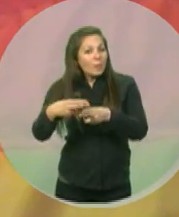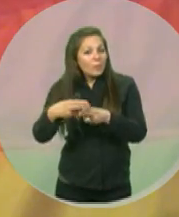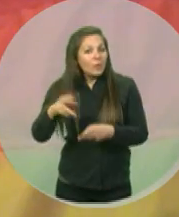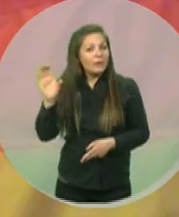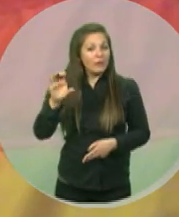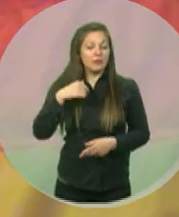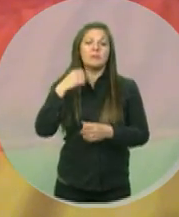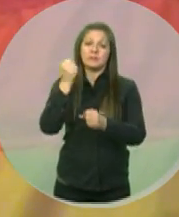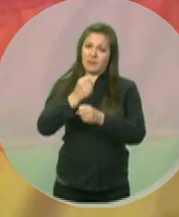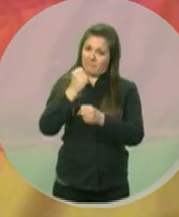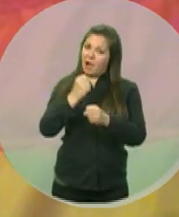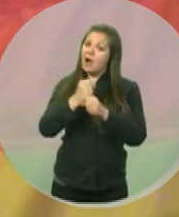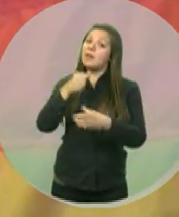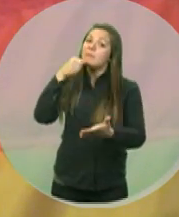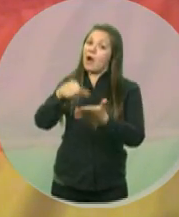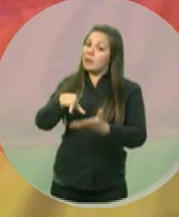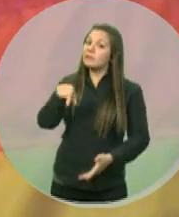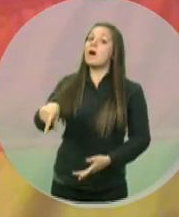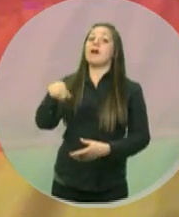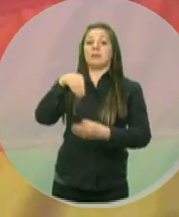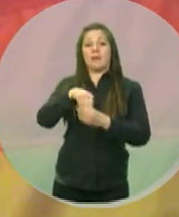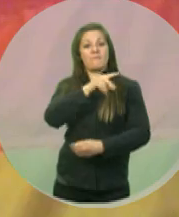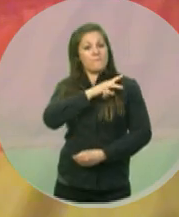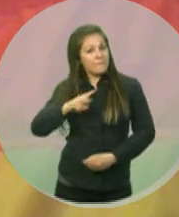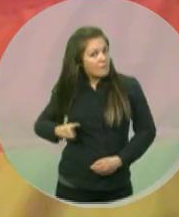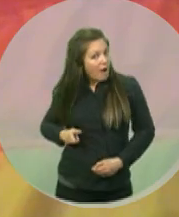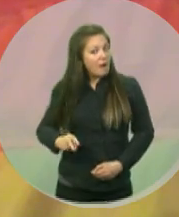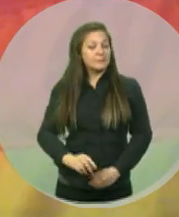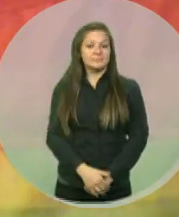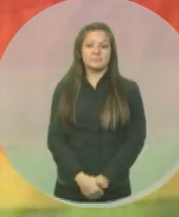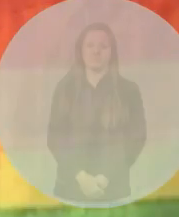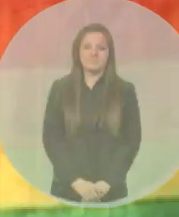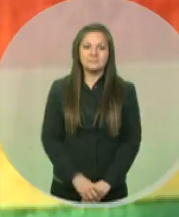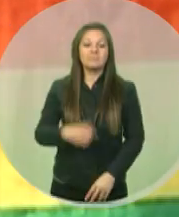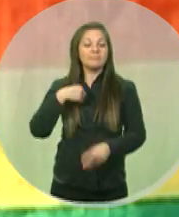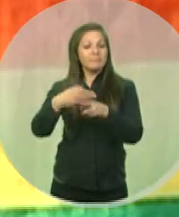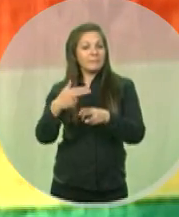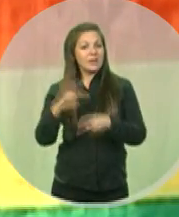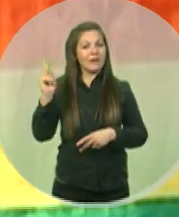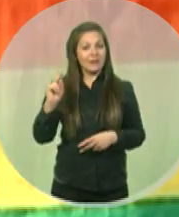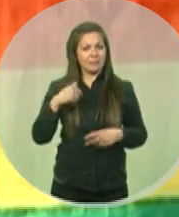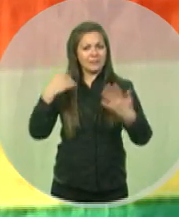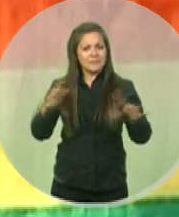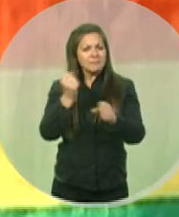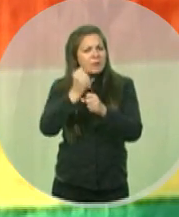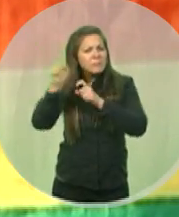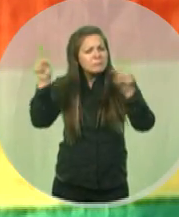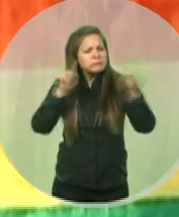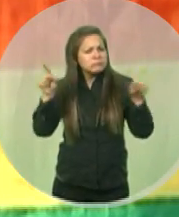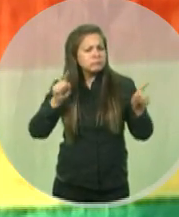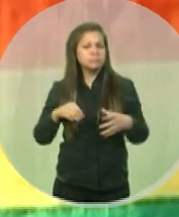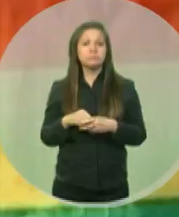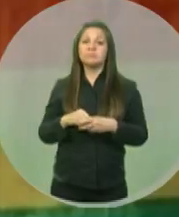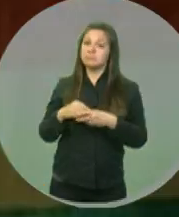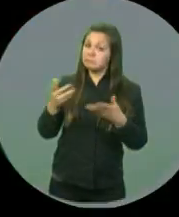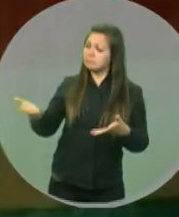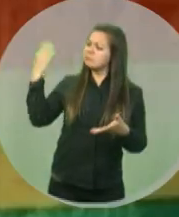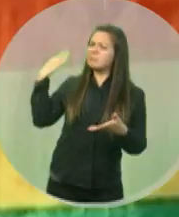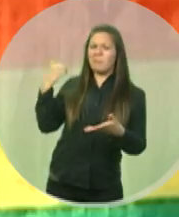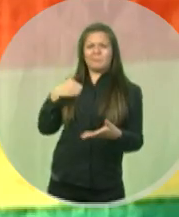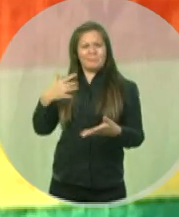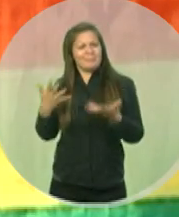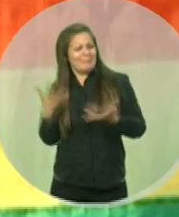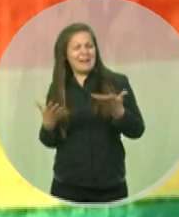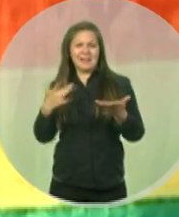is Carolyn. I'm a postal worker in Vancouver. My name is Karen. I've worked all over the place.